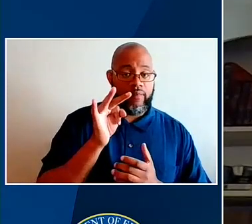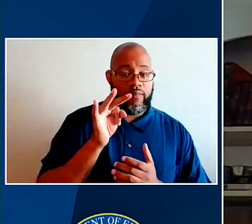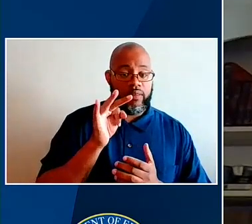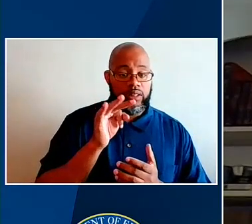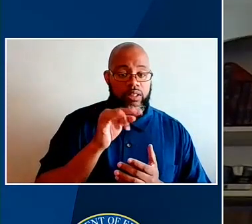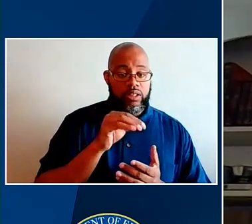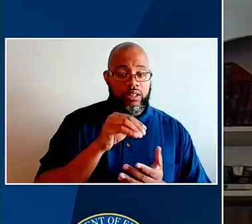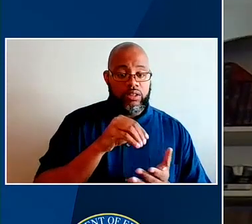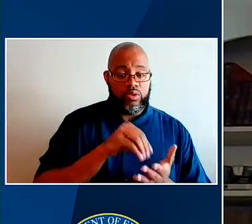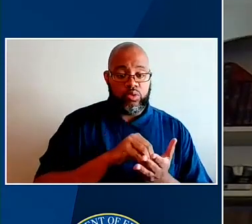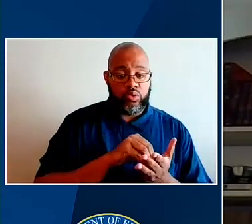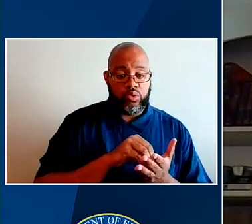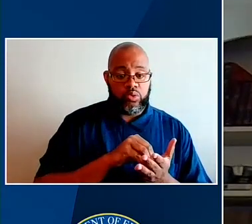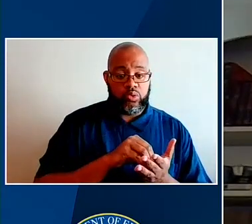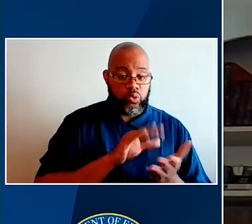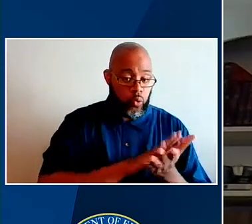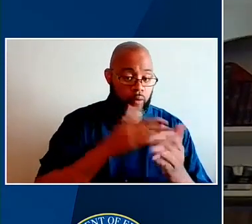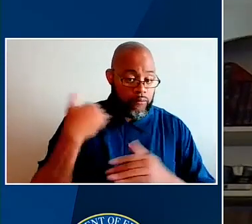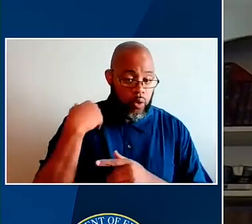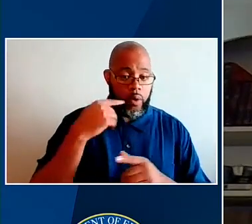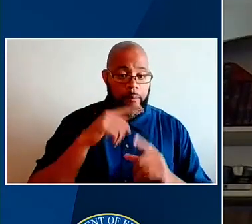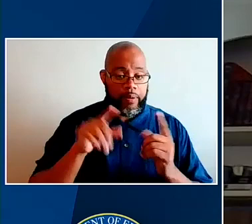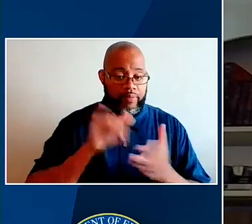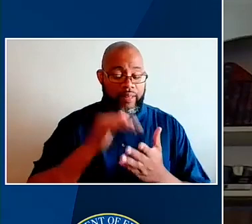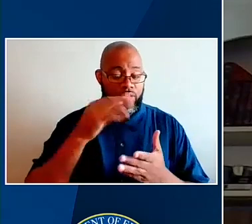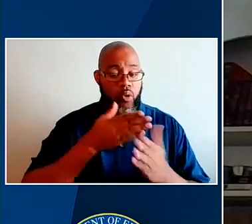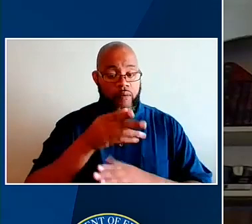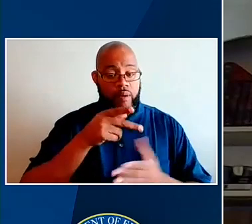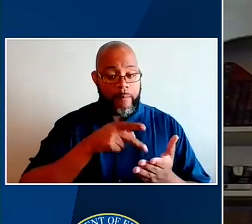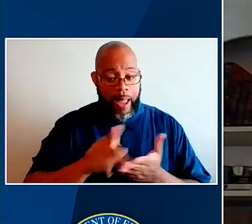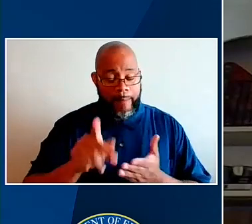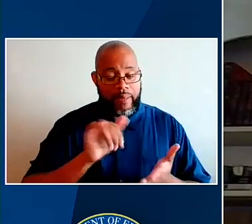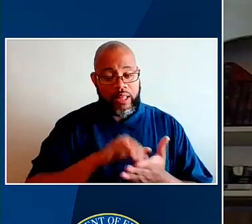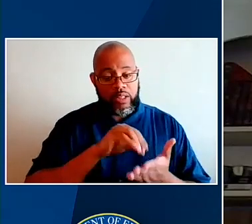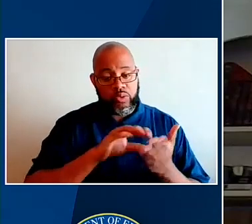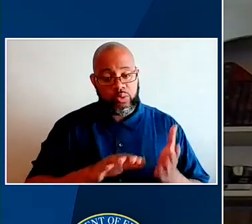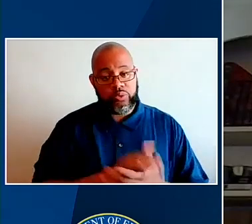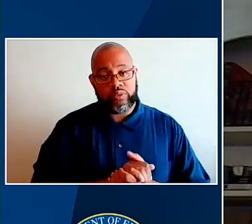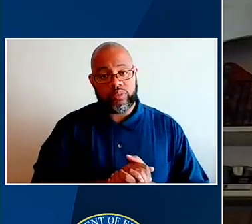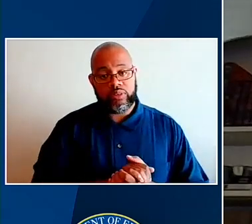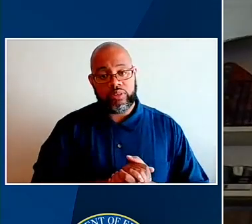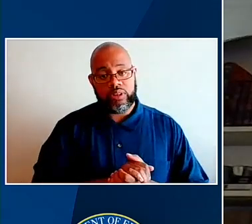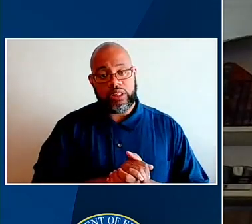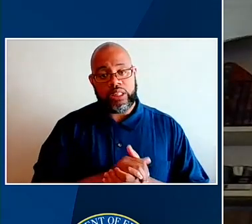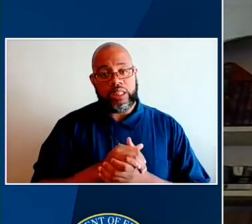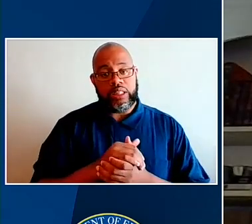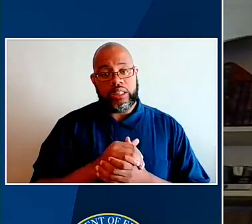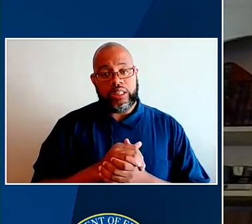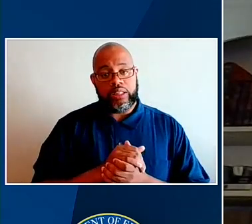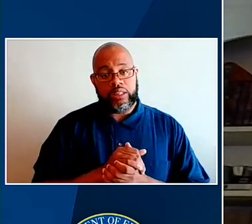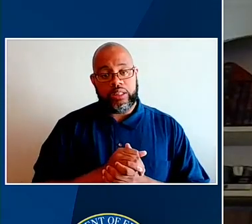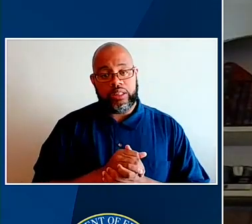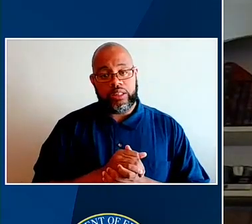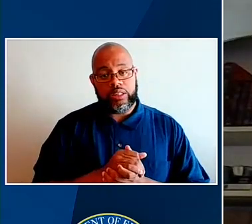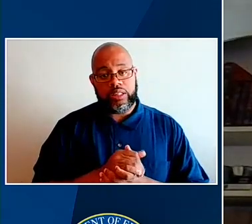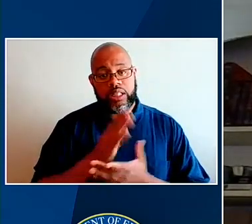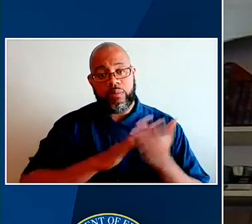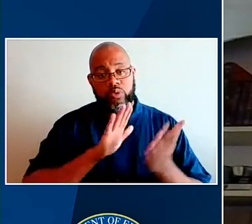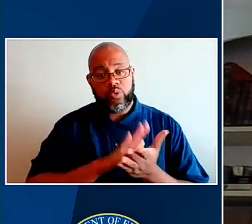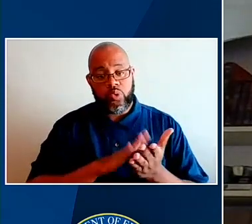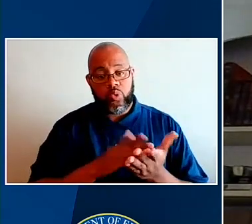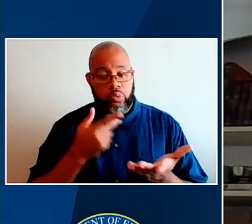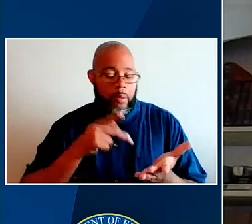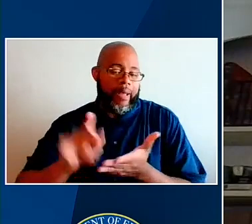school has to make good on that, right? We know that. But if it's an overpayment, there's the student's liability to the student. Some schools will simply pay